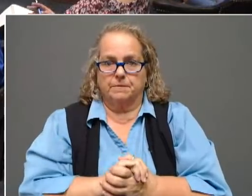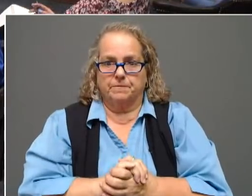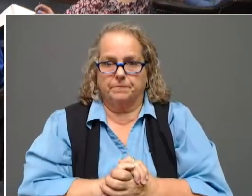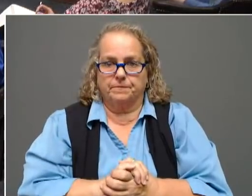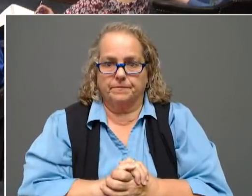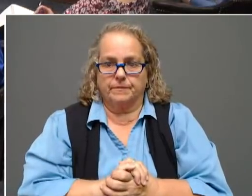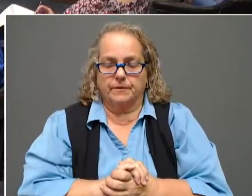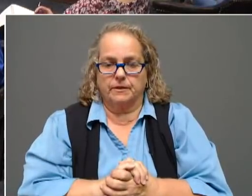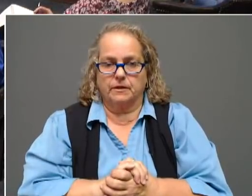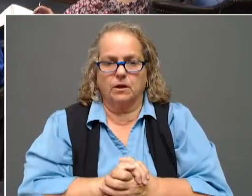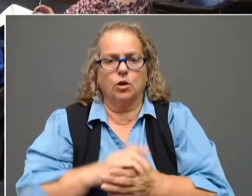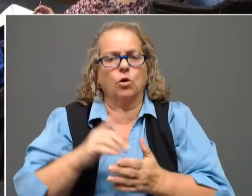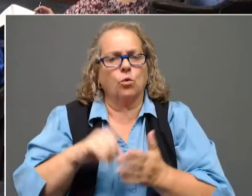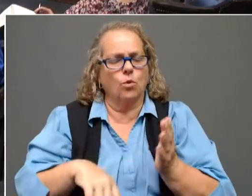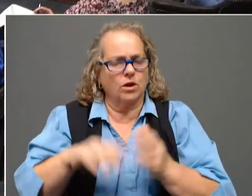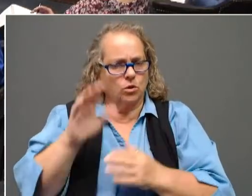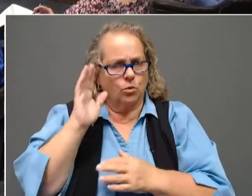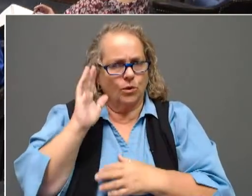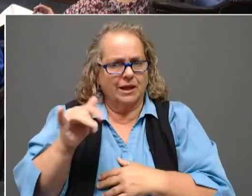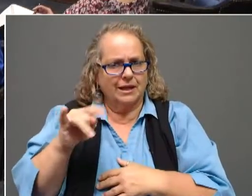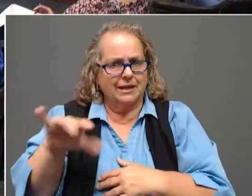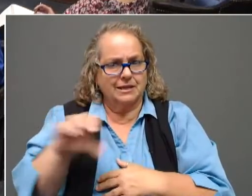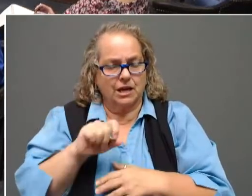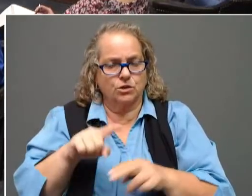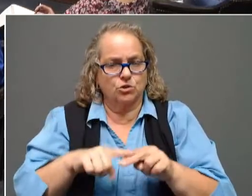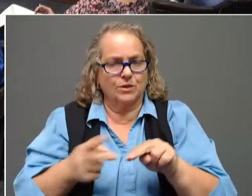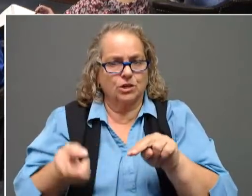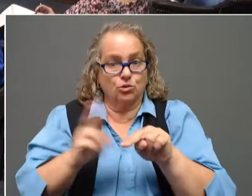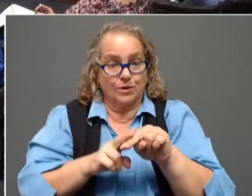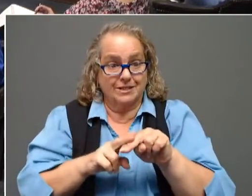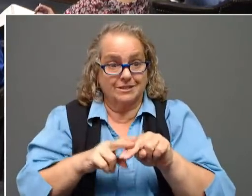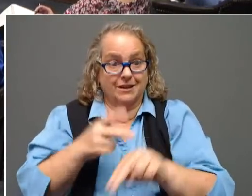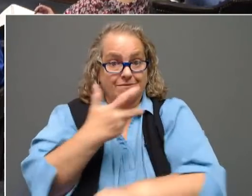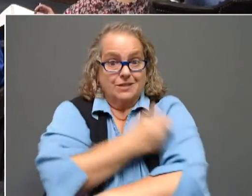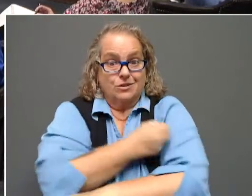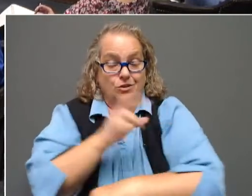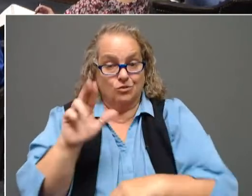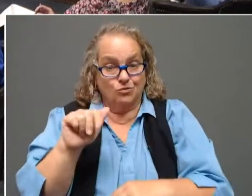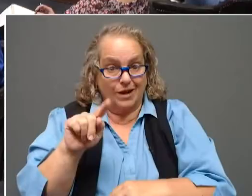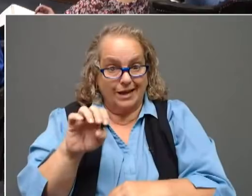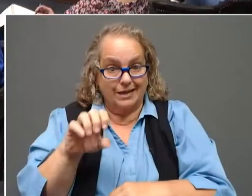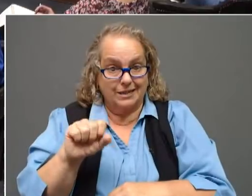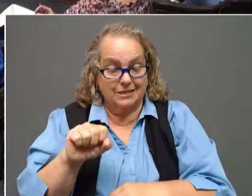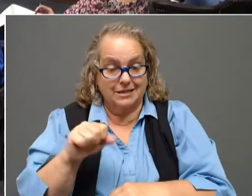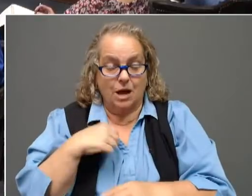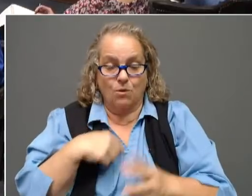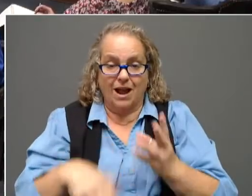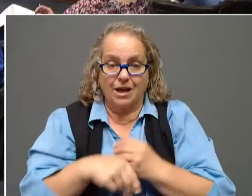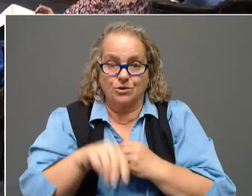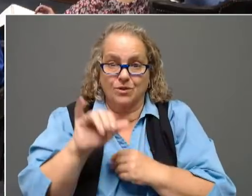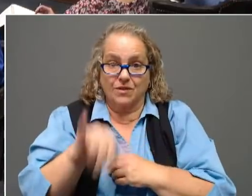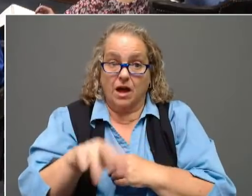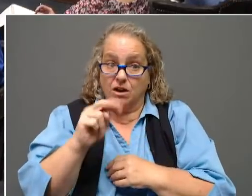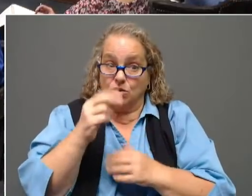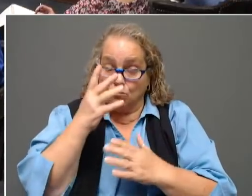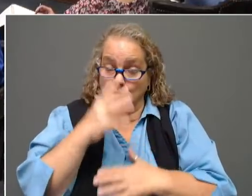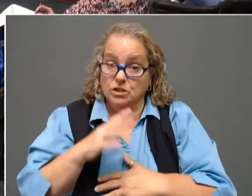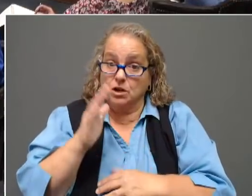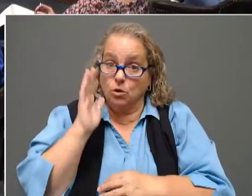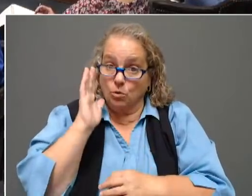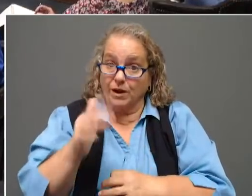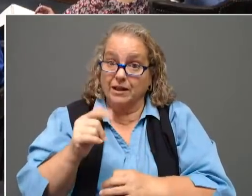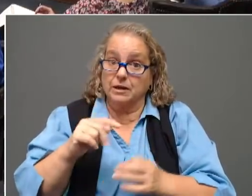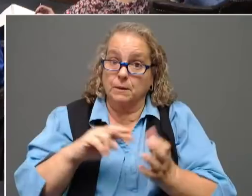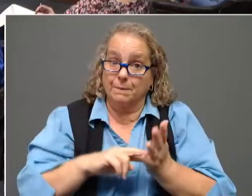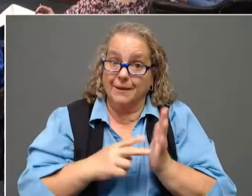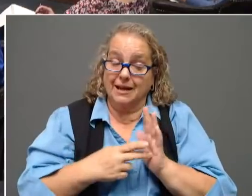What will it take to increase vaccination rates? And I guess I'll add with that, unfortunately, will it take a high number of people